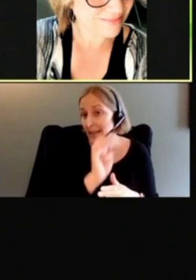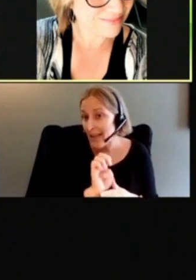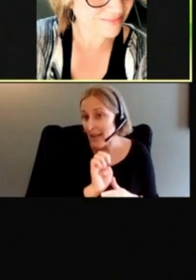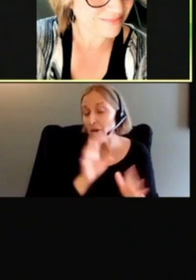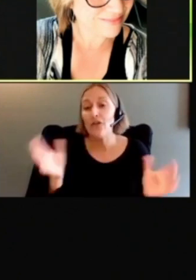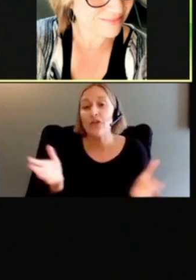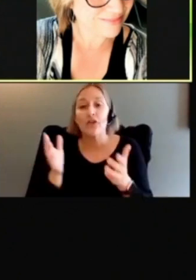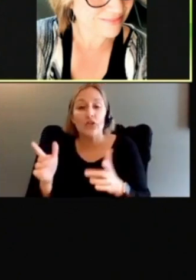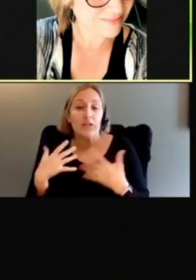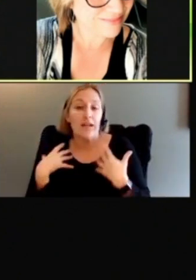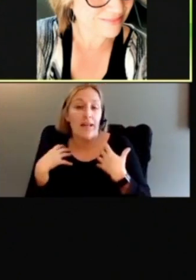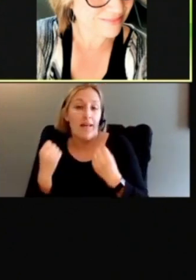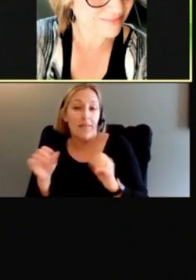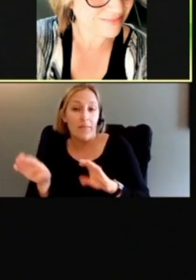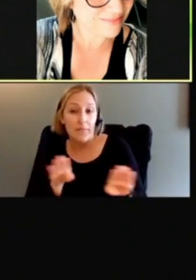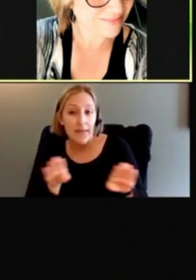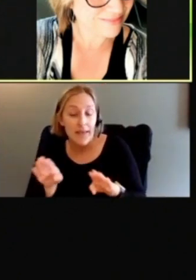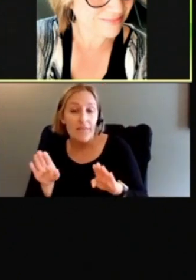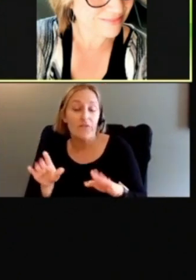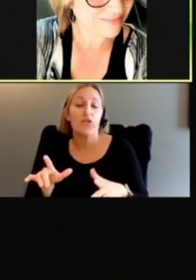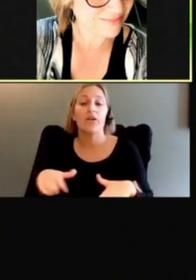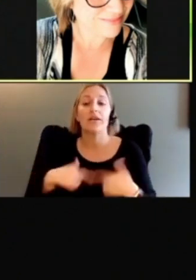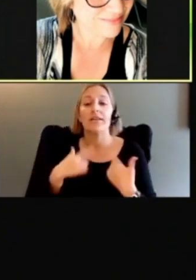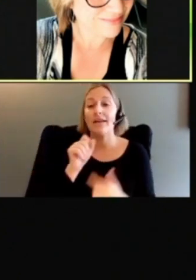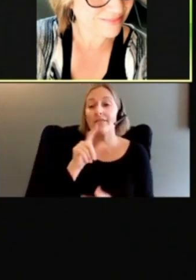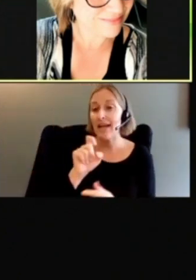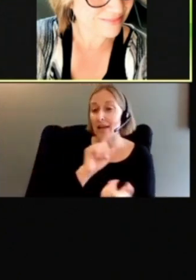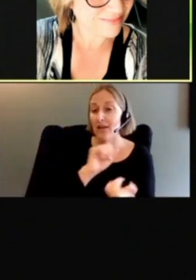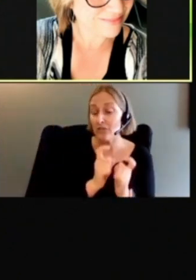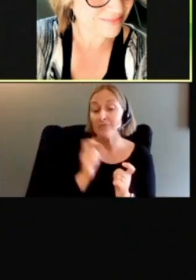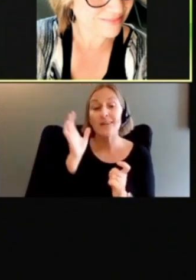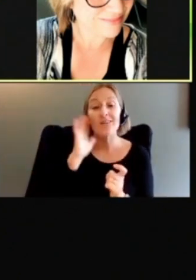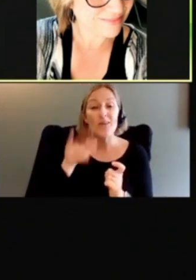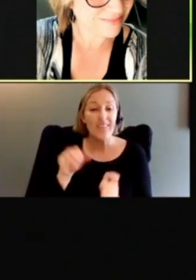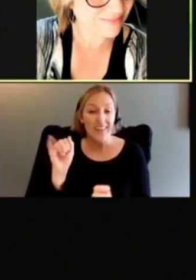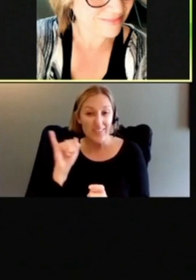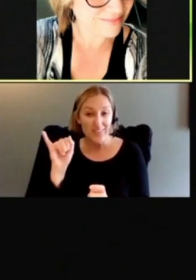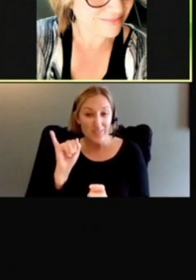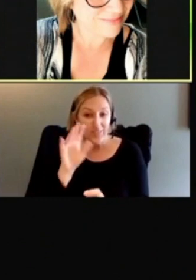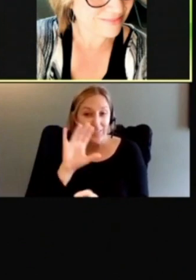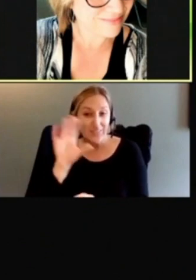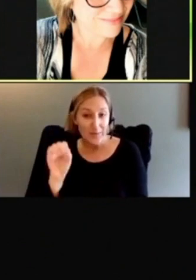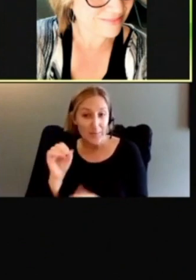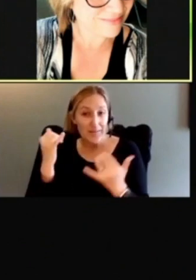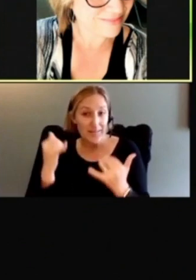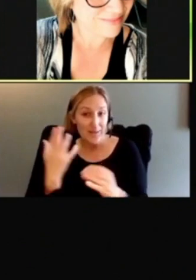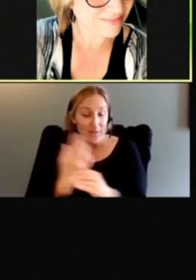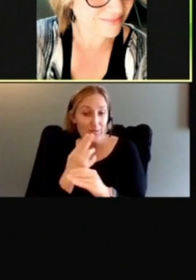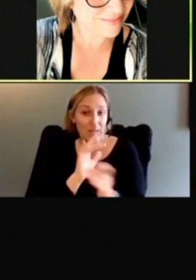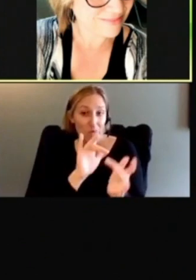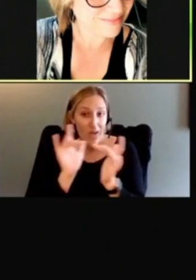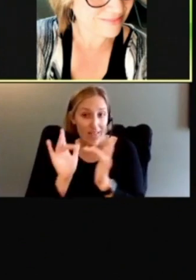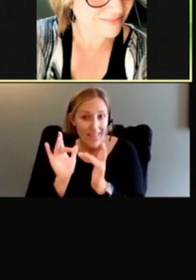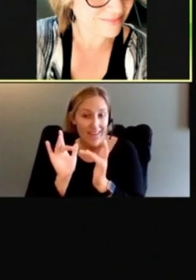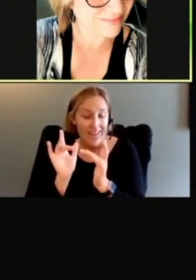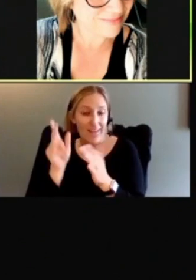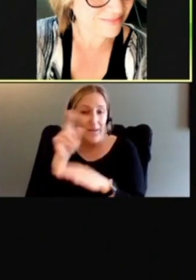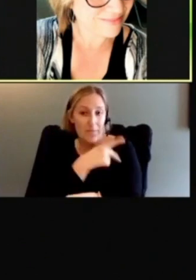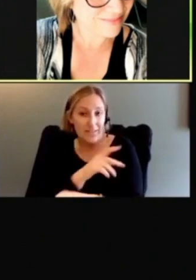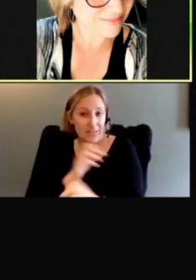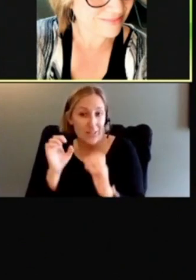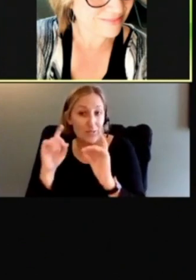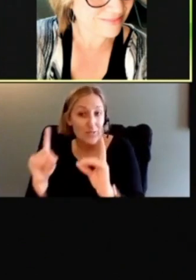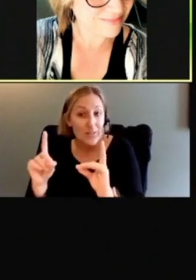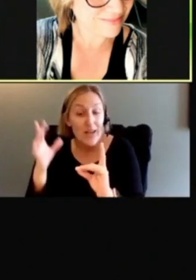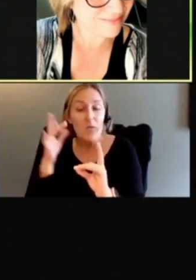lifestyle changes. And even insurance companies are using online patient education to inform patients